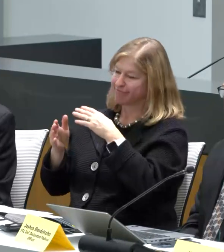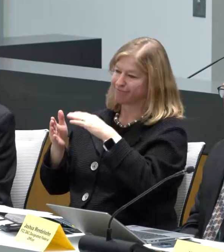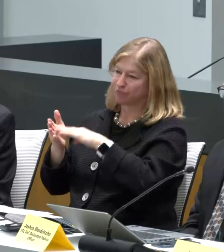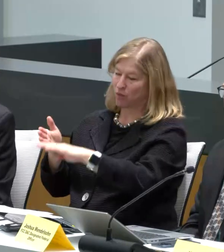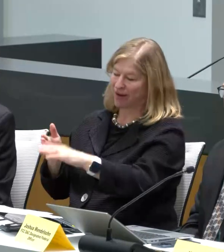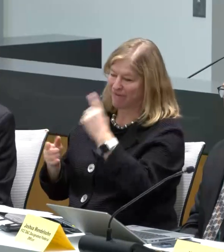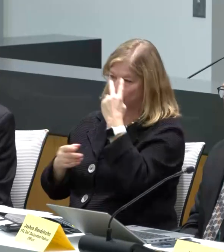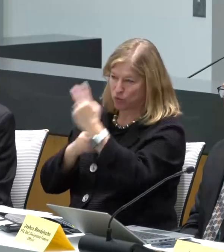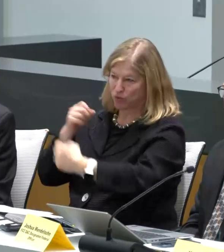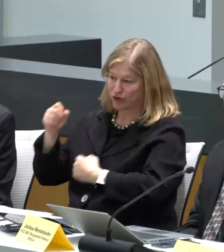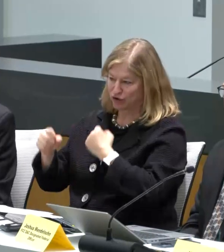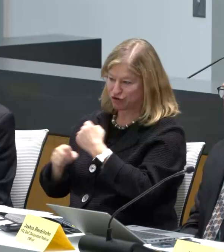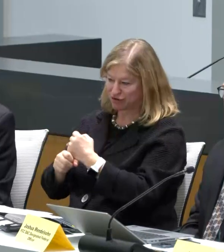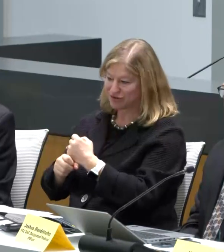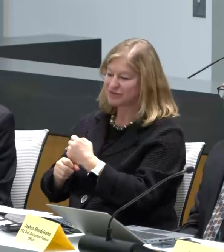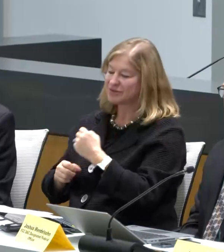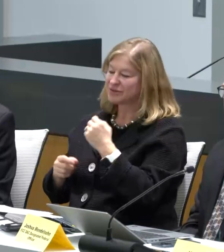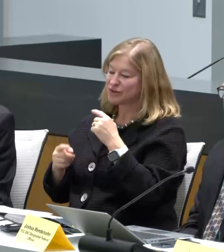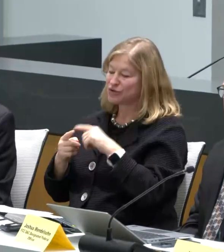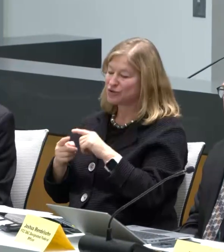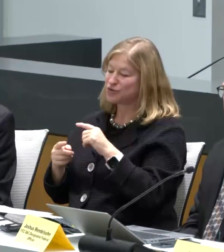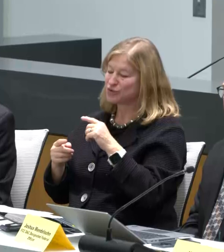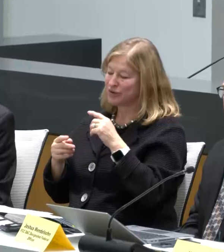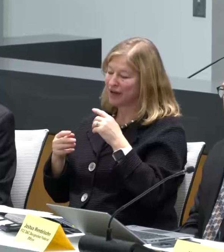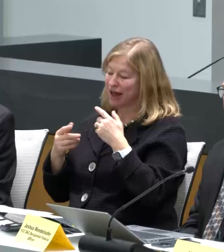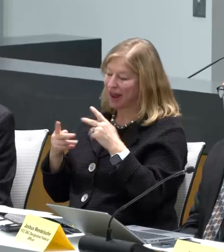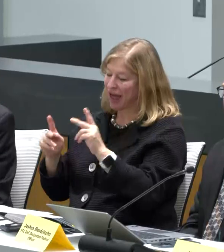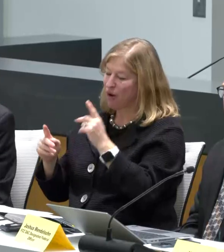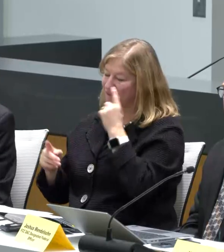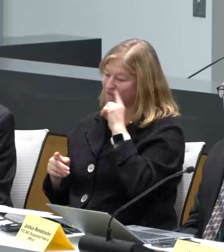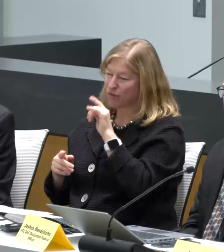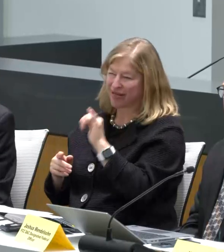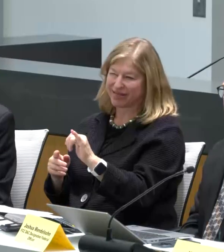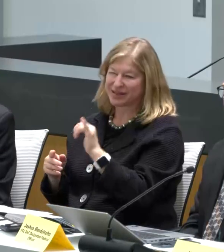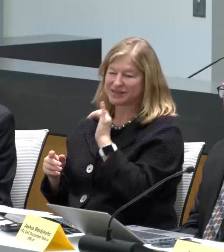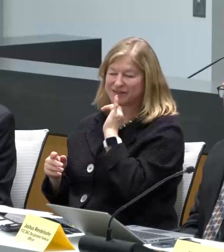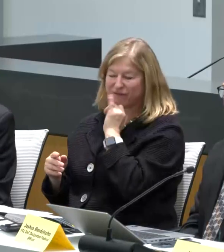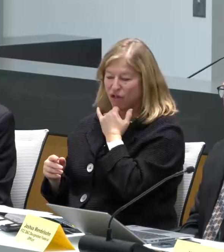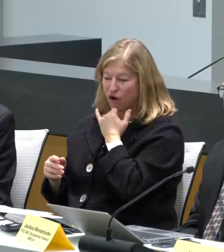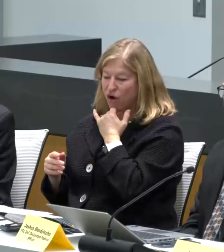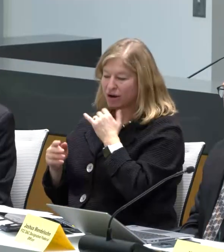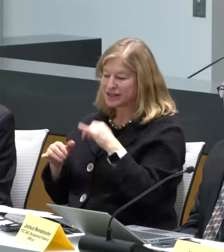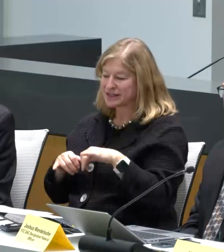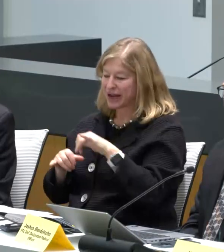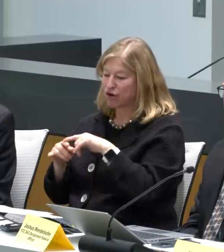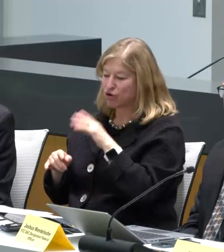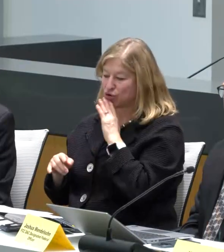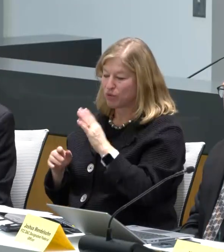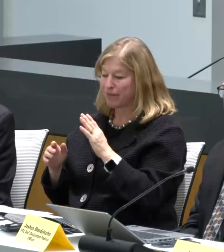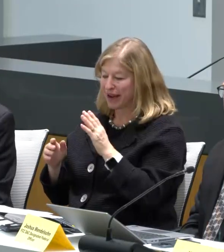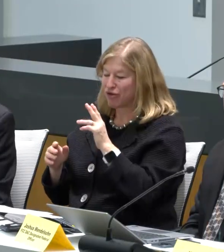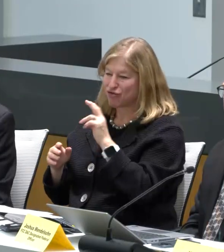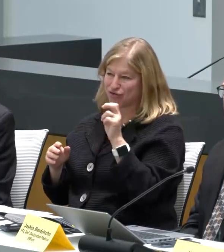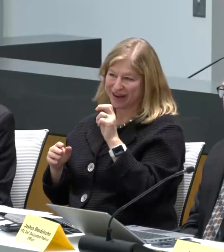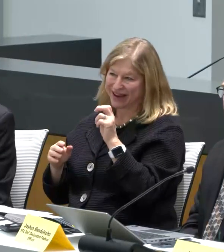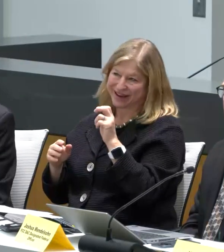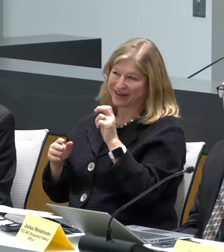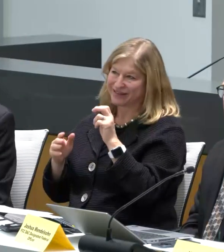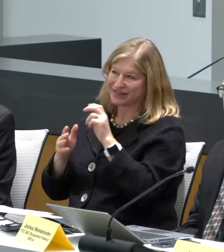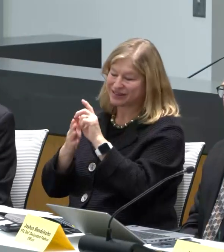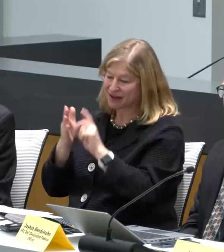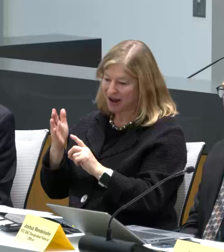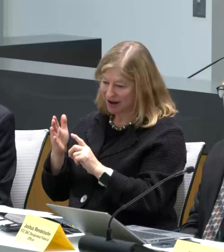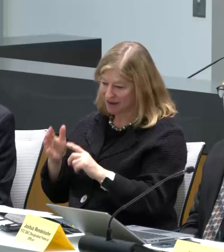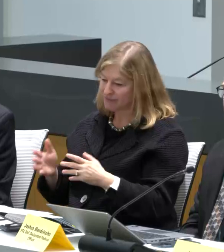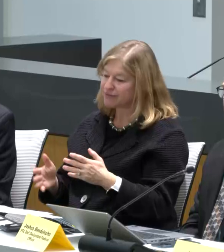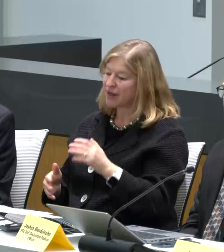volume control requirements. We have given a waiver for a 2-year period in order to allow for this flawed standard